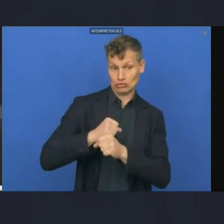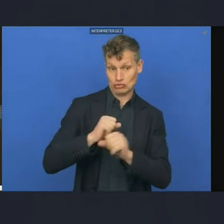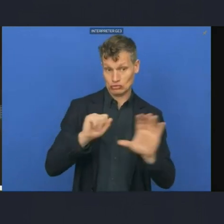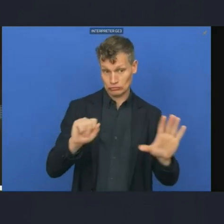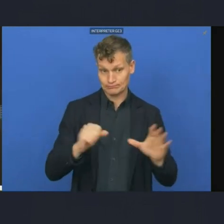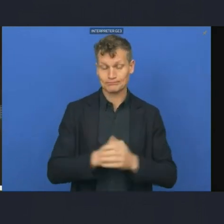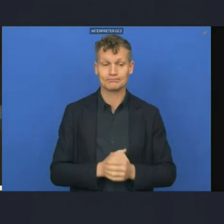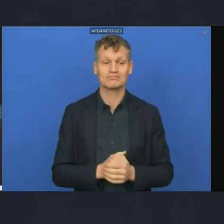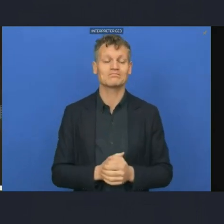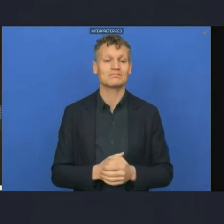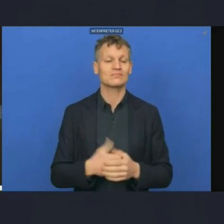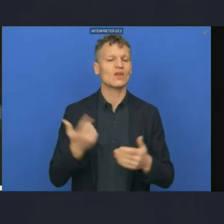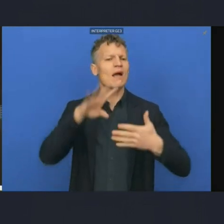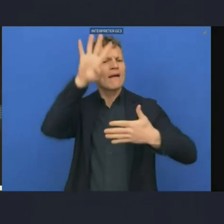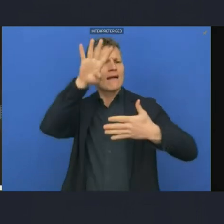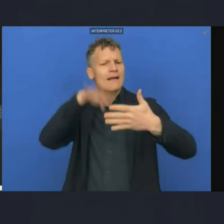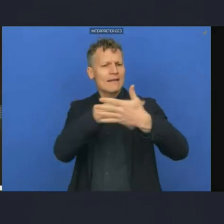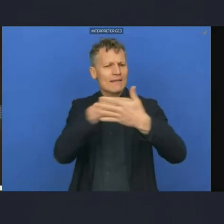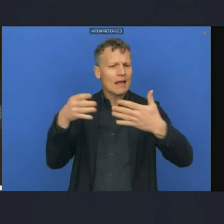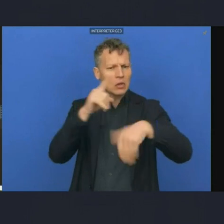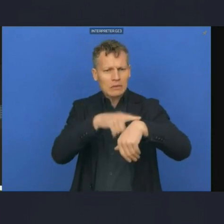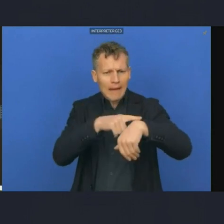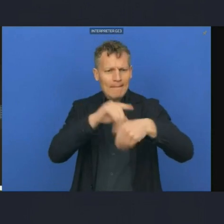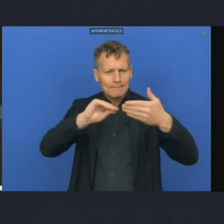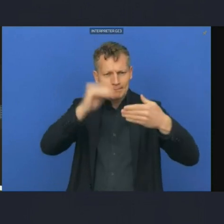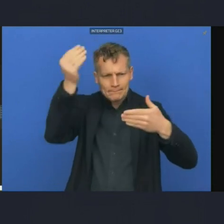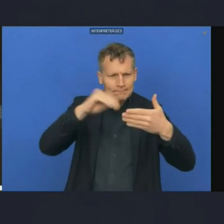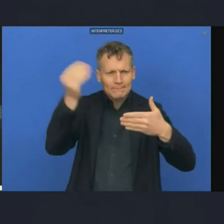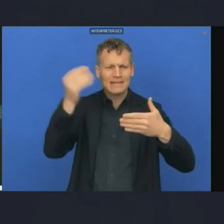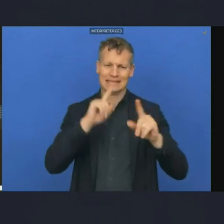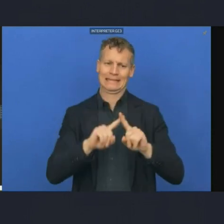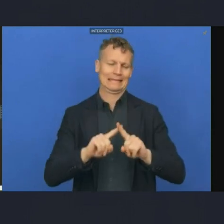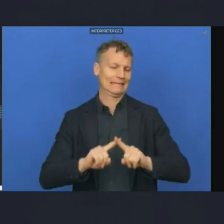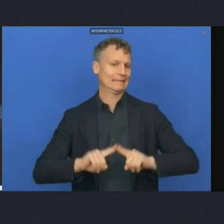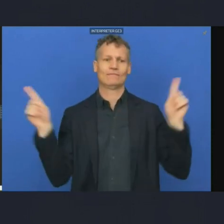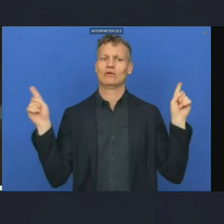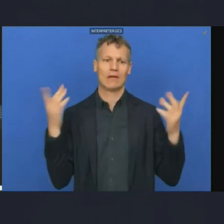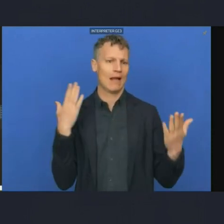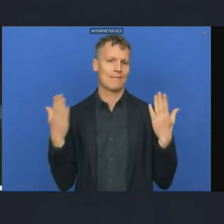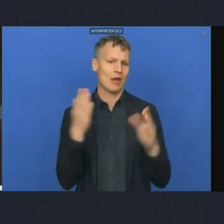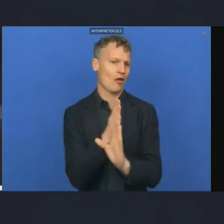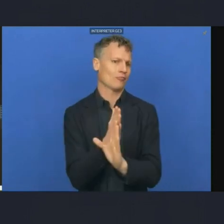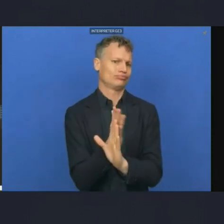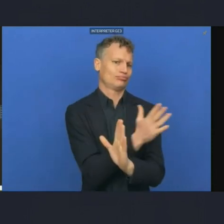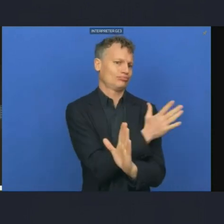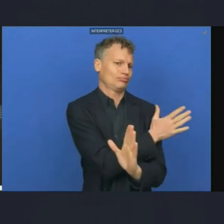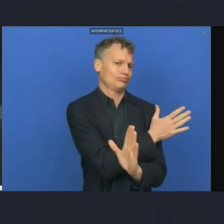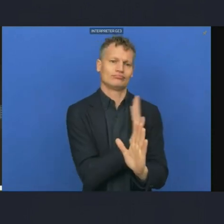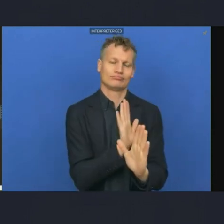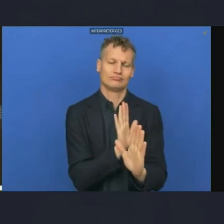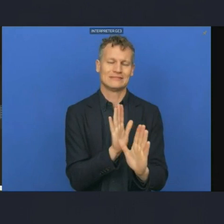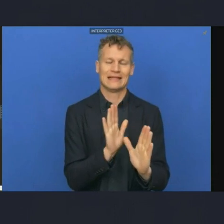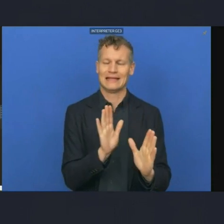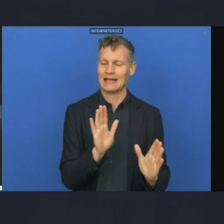a calendar which was very different from the past. It was, I was about to